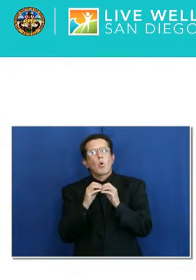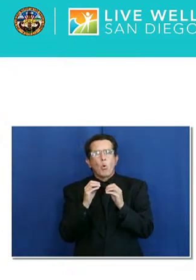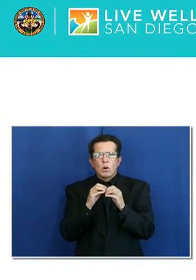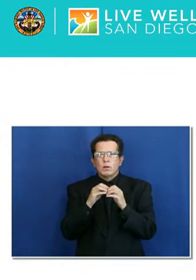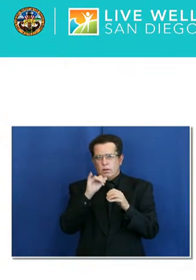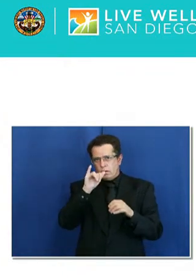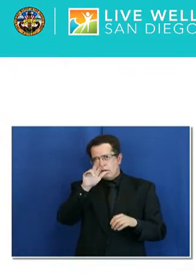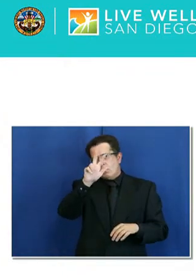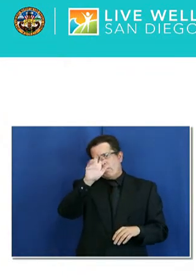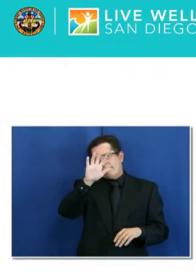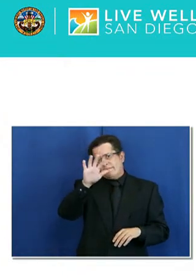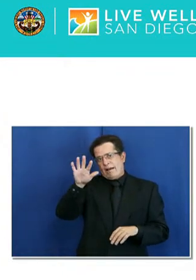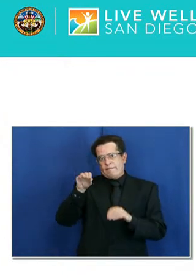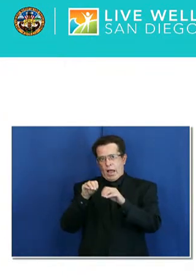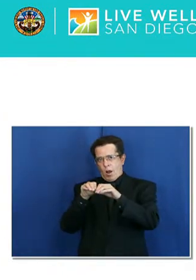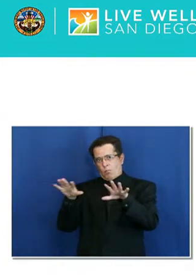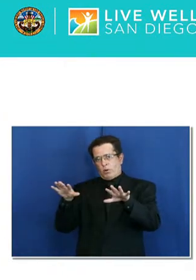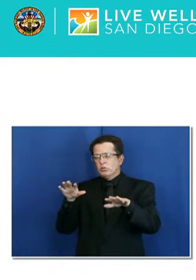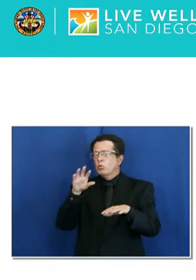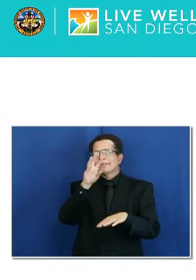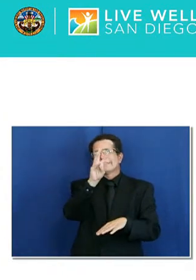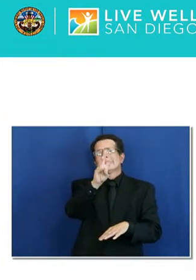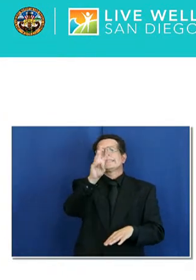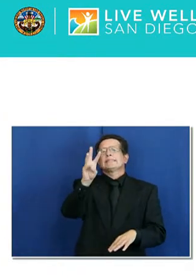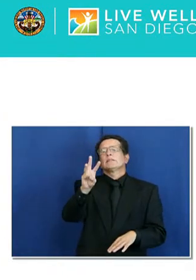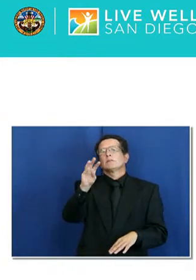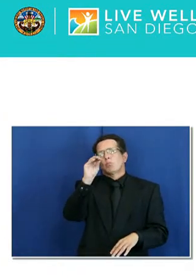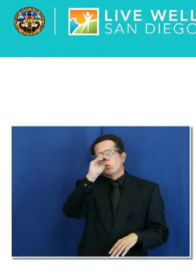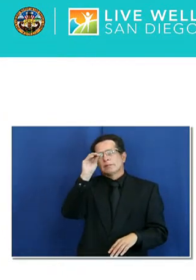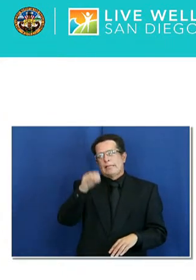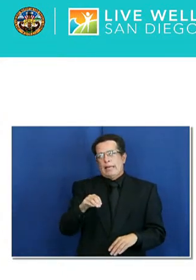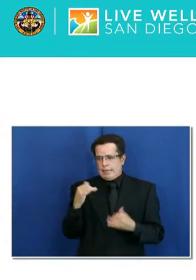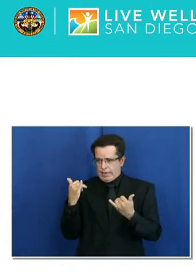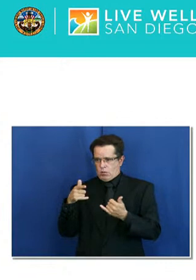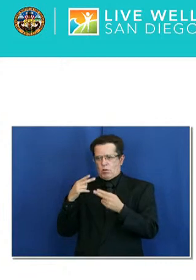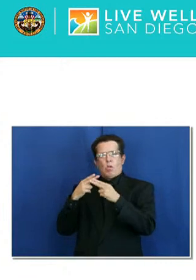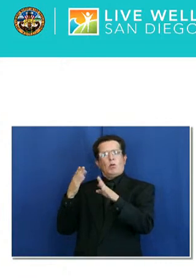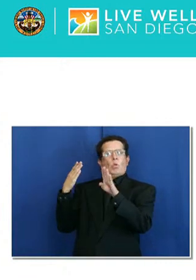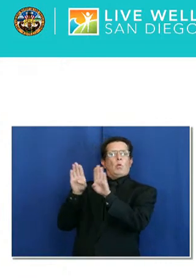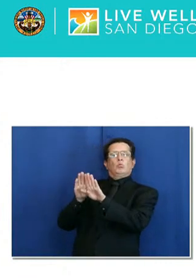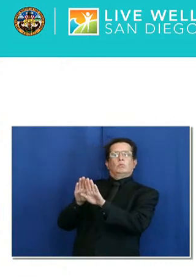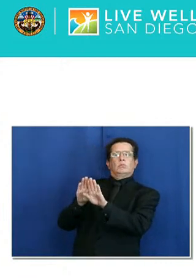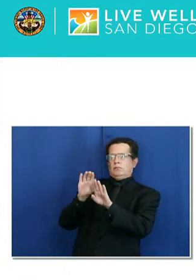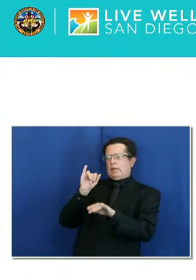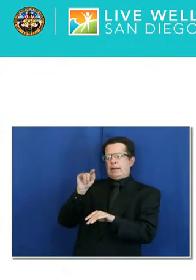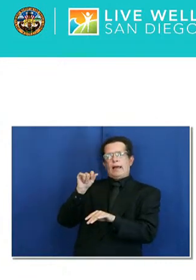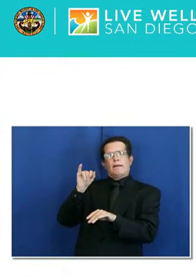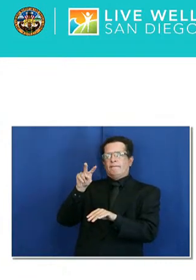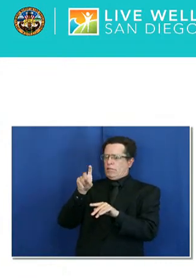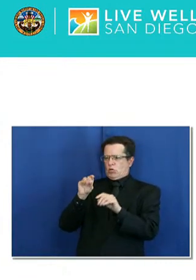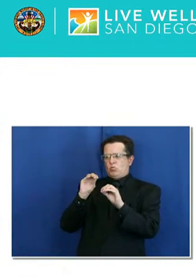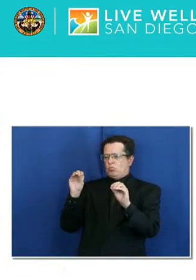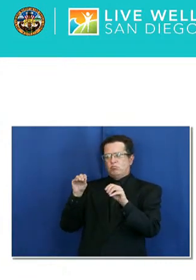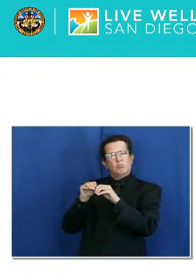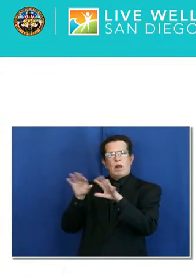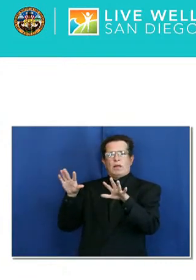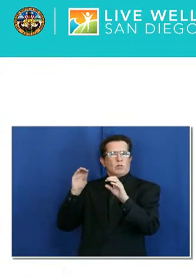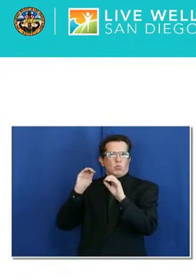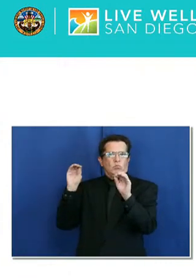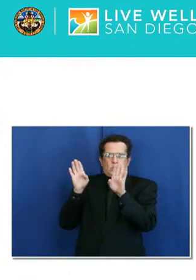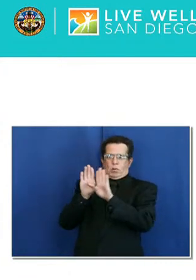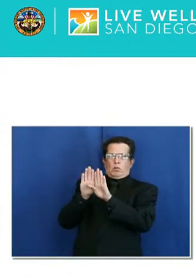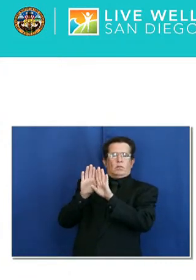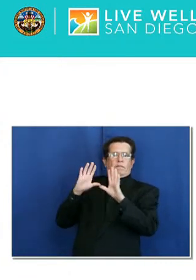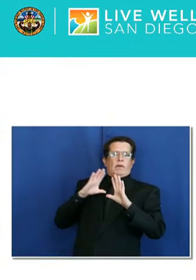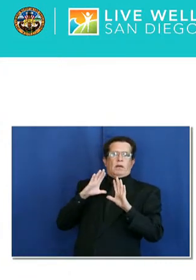355 outbreaks, 233 or 66% are now closed or inactive, meaning no new cases have occurred